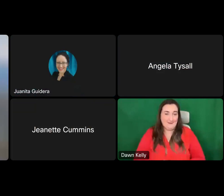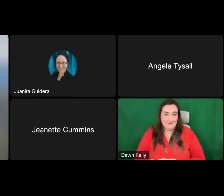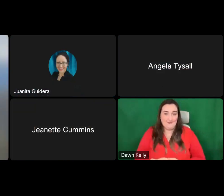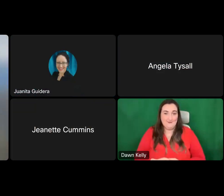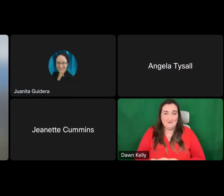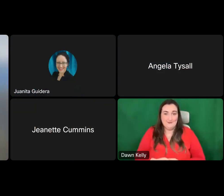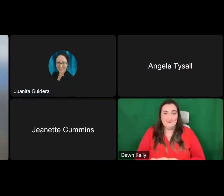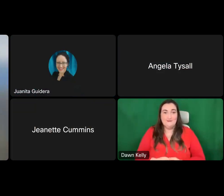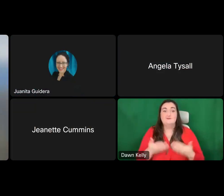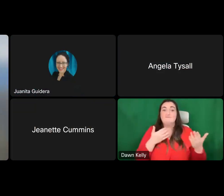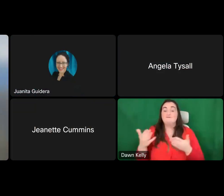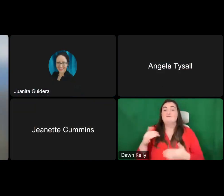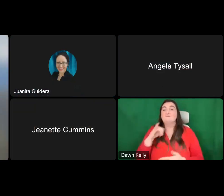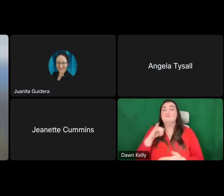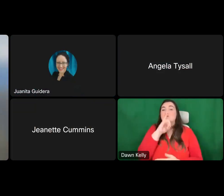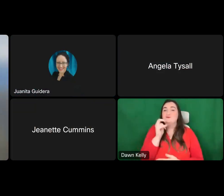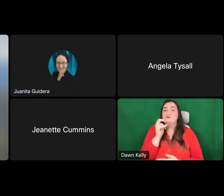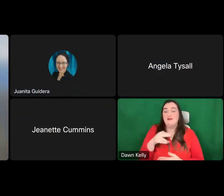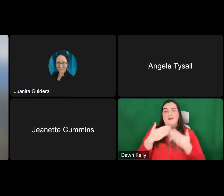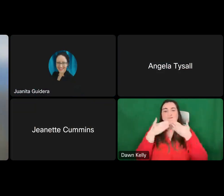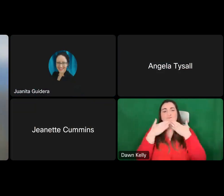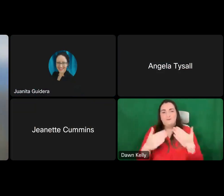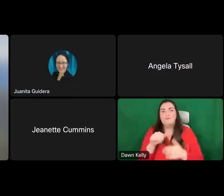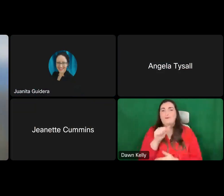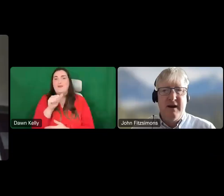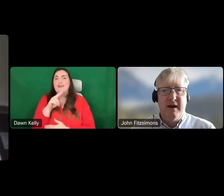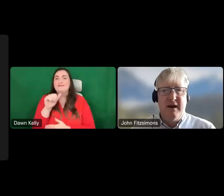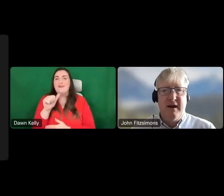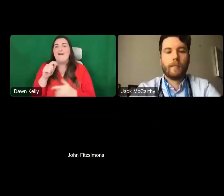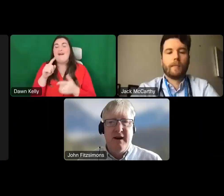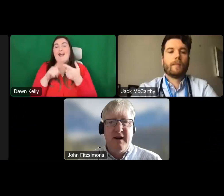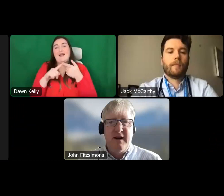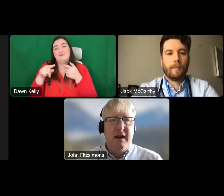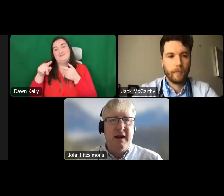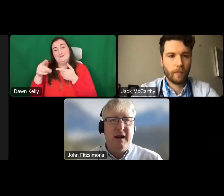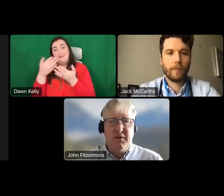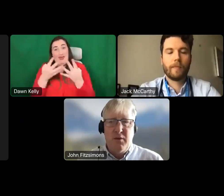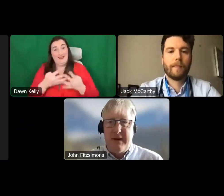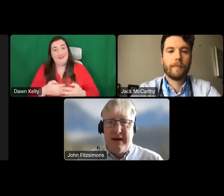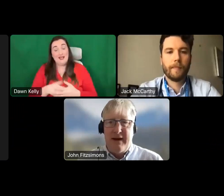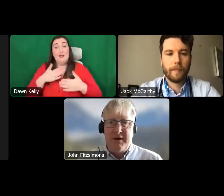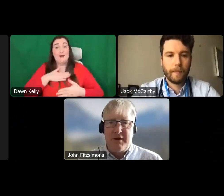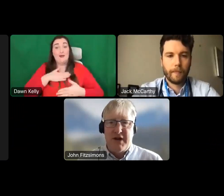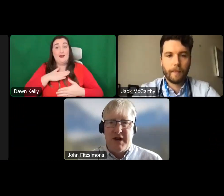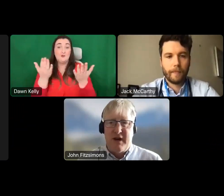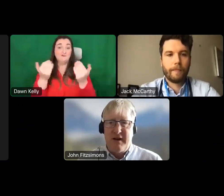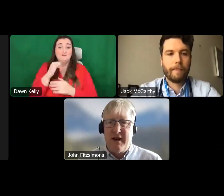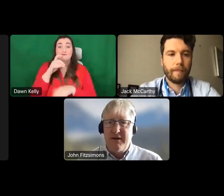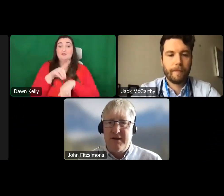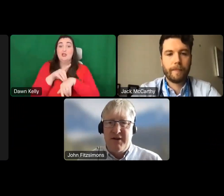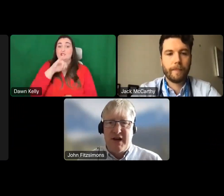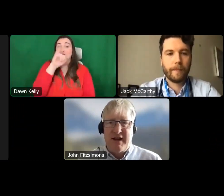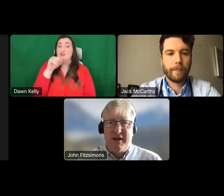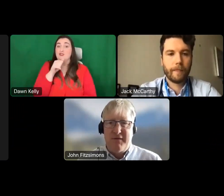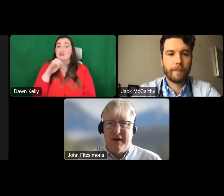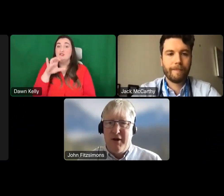Thanks, Juanita, and thank you to all the panelists there. I'd like to welcome Dr. Jack McCarthy. And Jack,